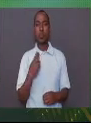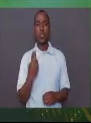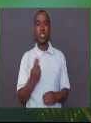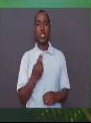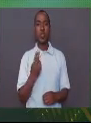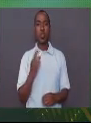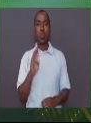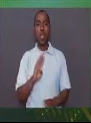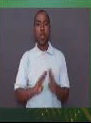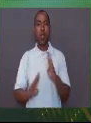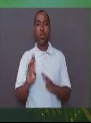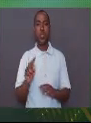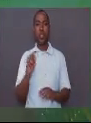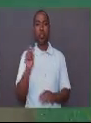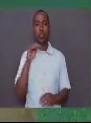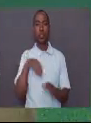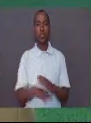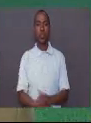in biotechnology.